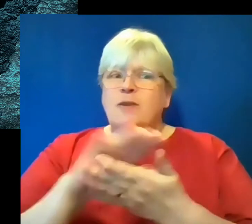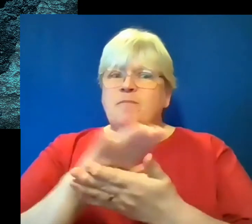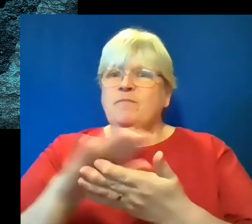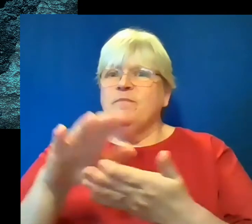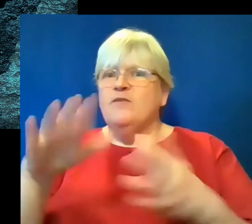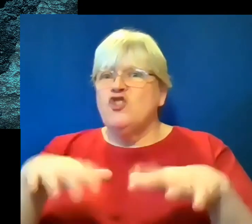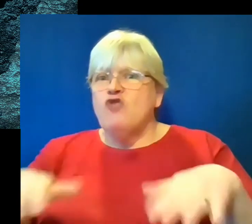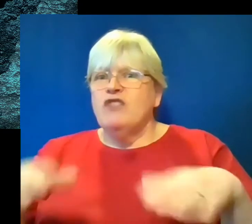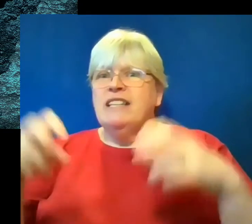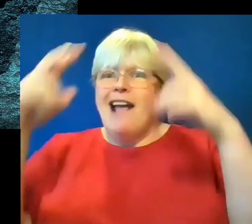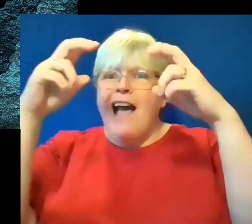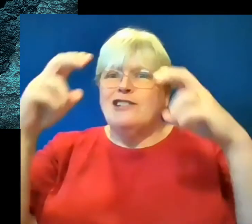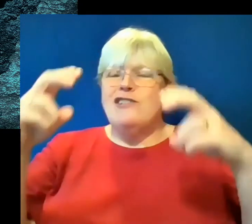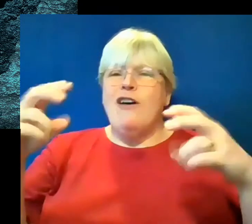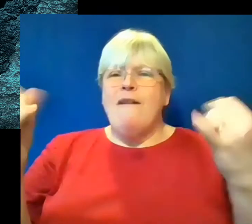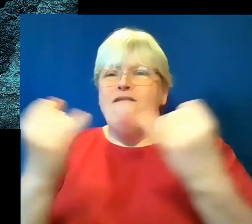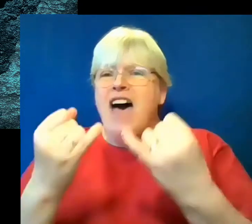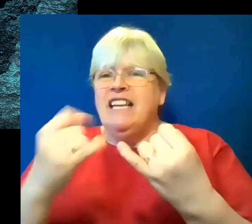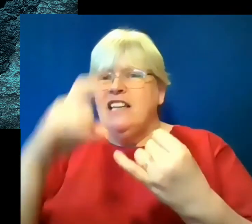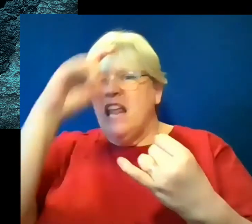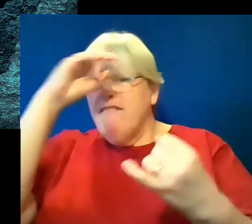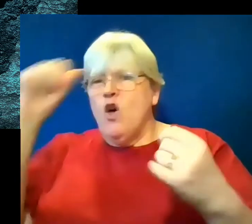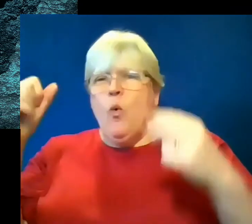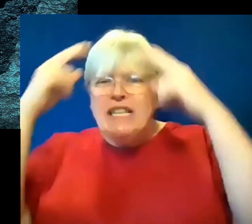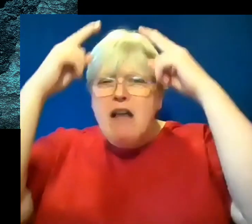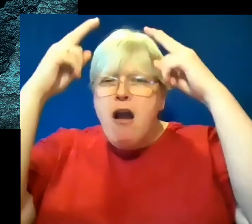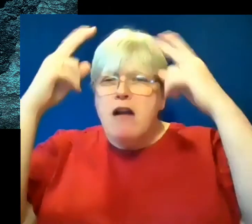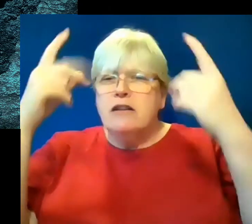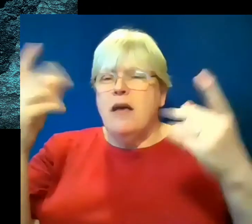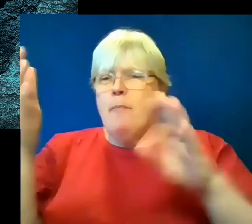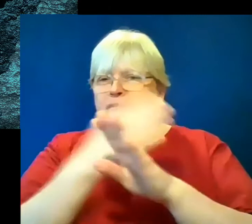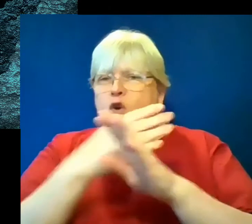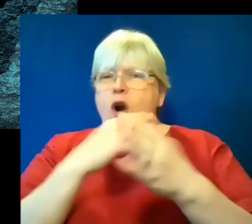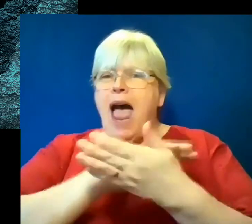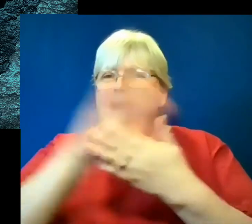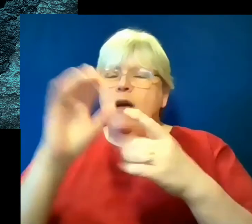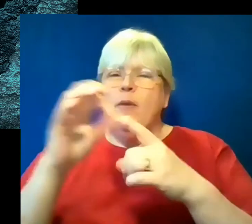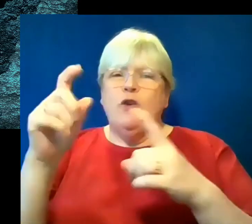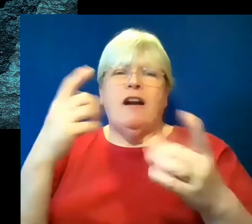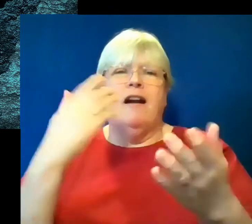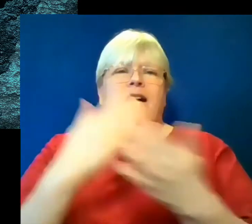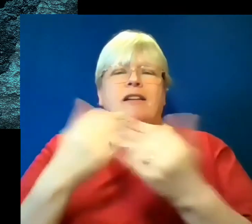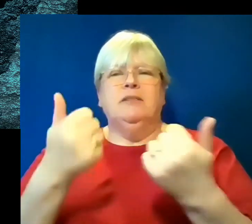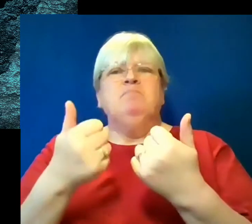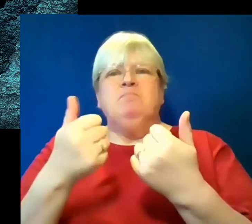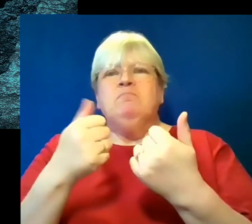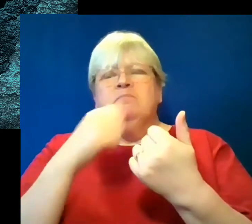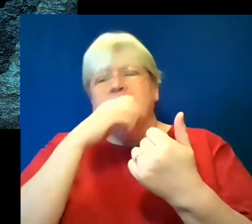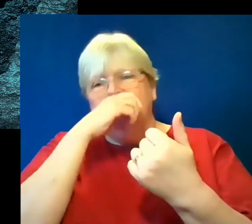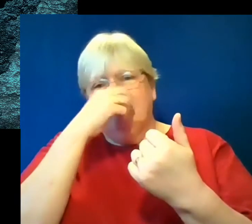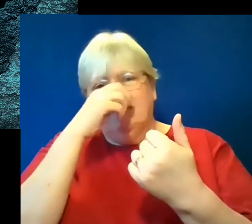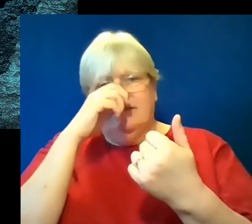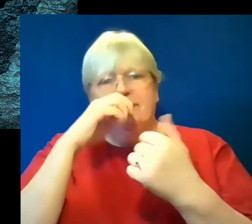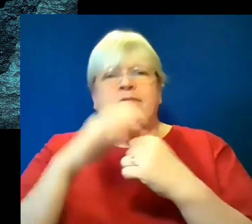wizard, long before Harry Potter, or a book called Howl's Moving Castle, which is a brilliant cartoon by Studio